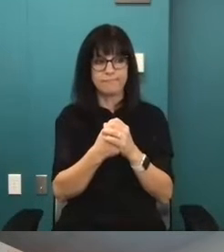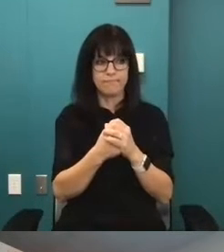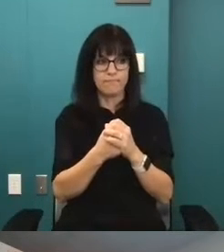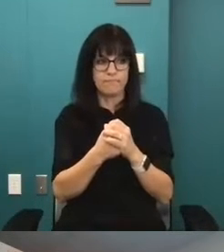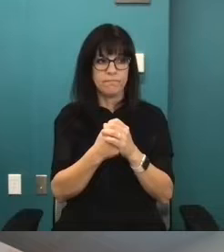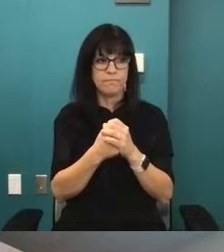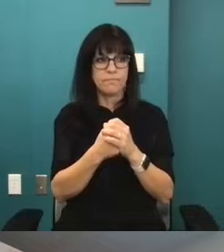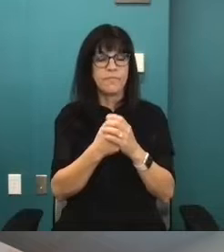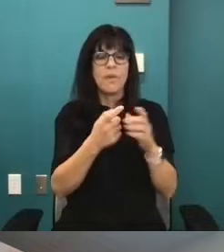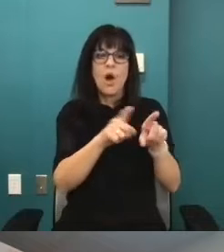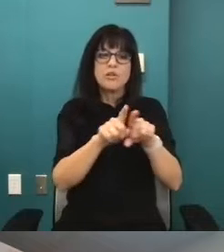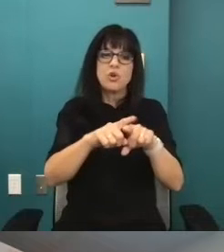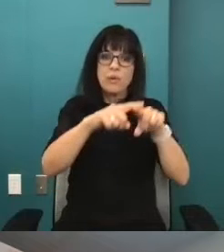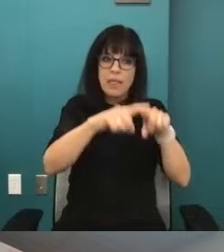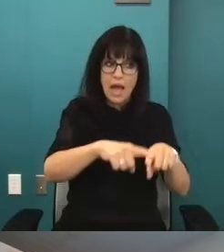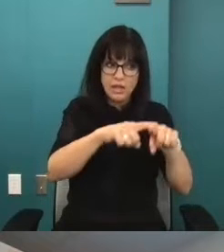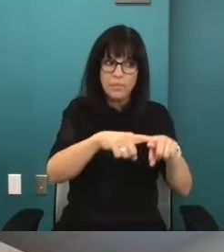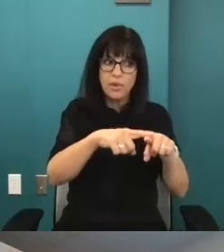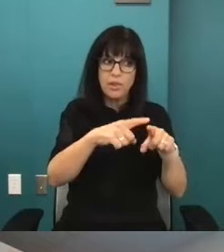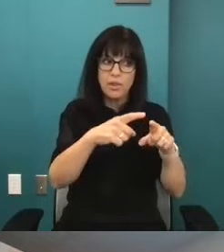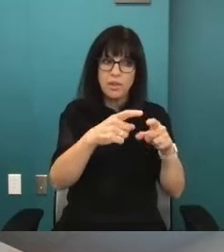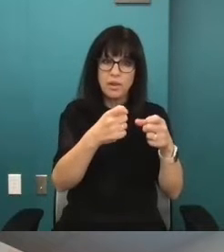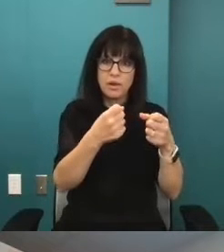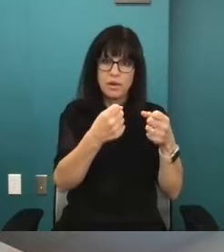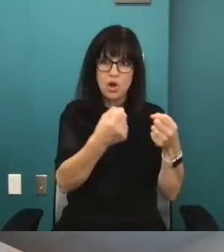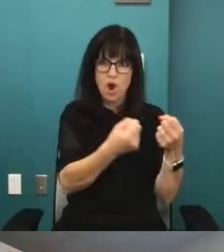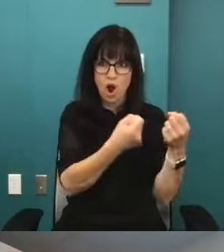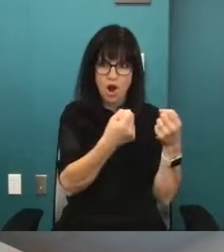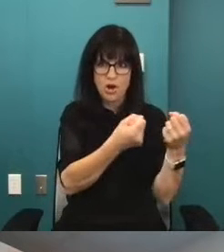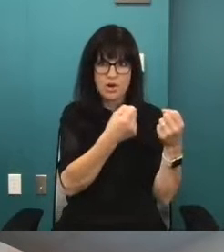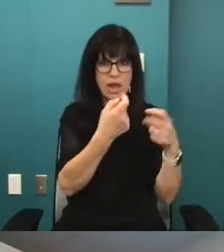and reliable power, and the right equipment. Okay, next.